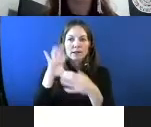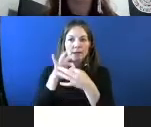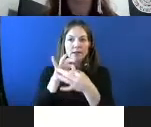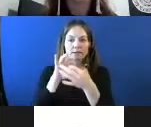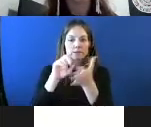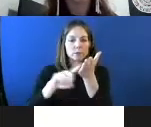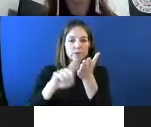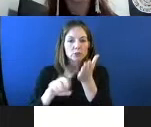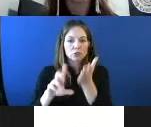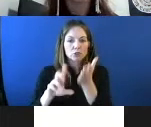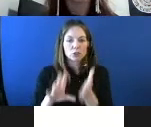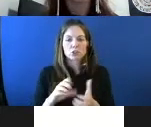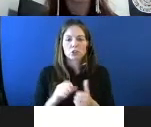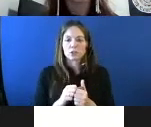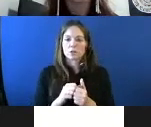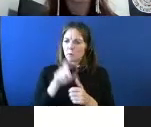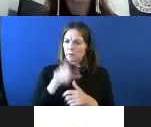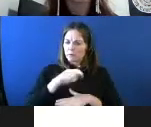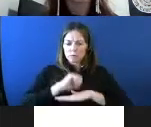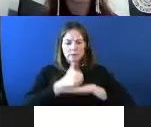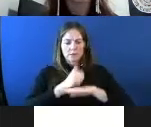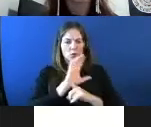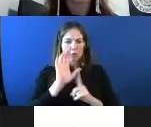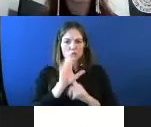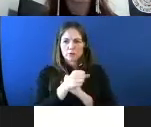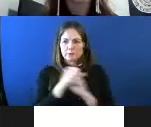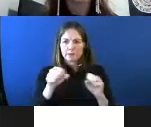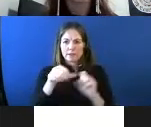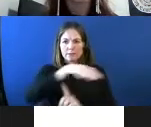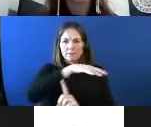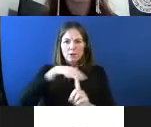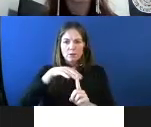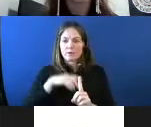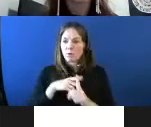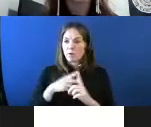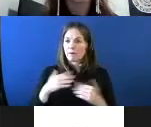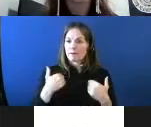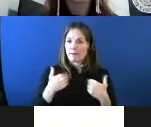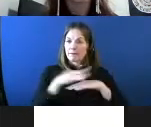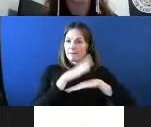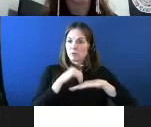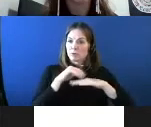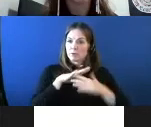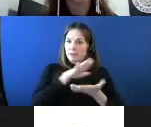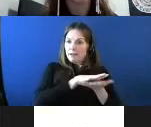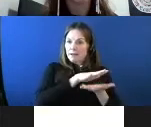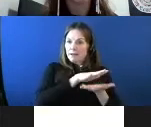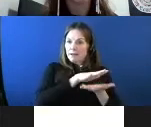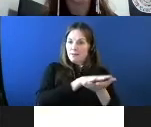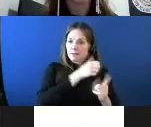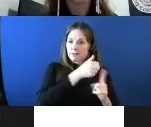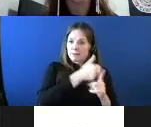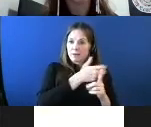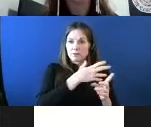a culturally safe environment for young Indigenous scholars to come and work on these research projects with